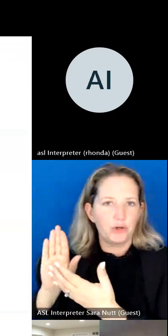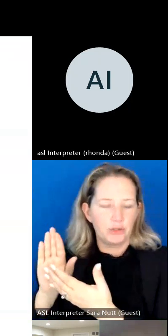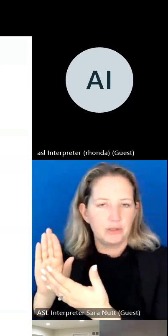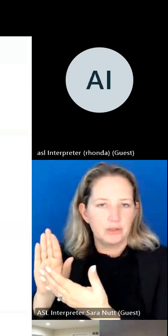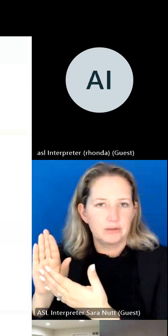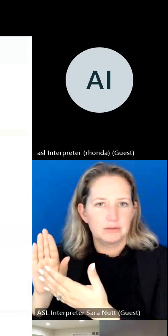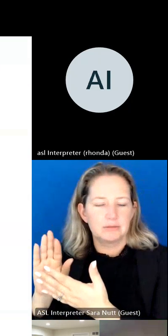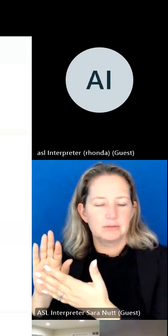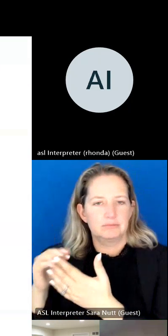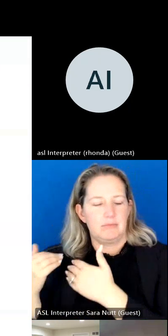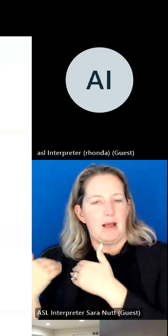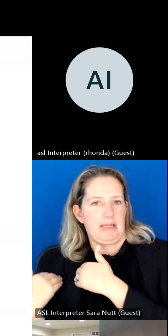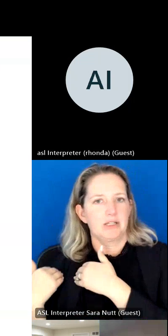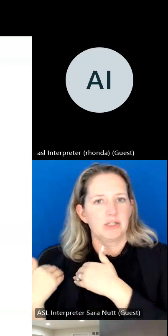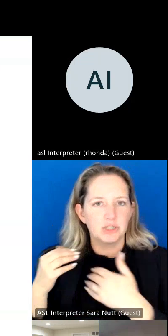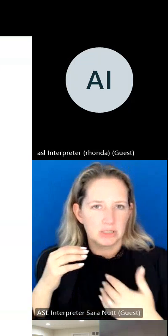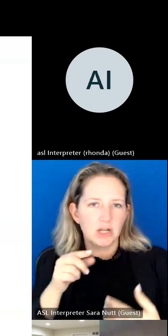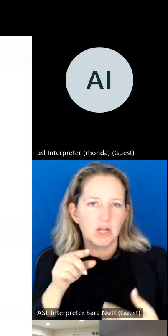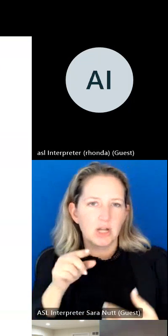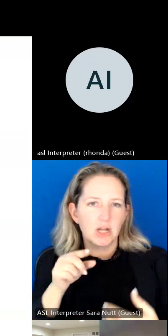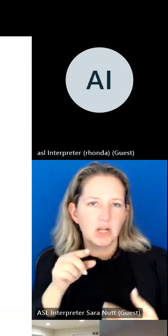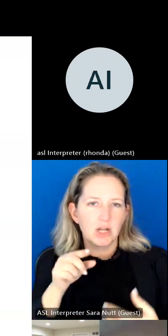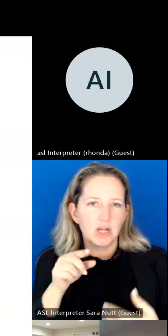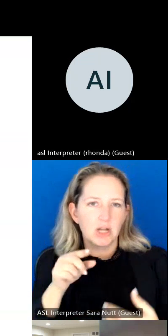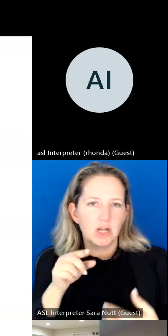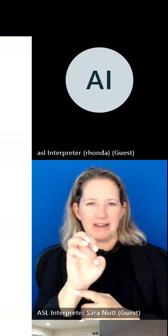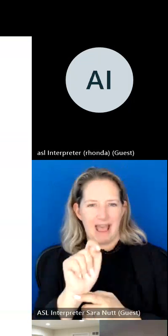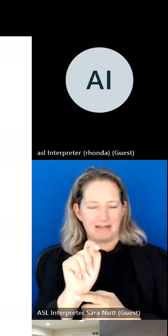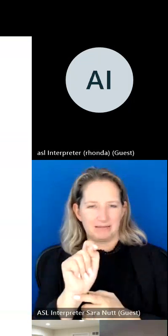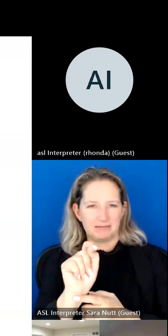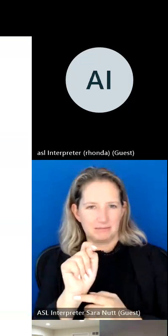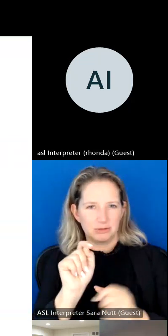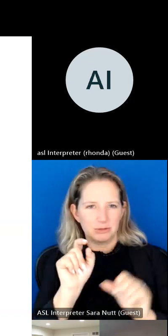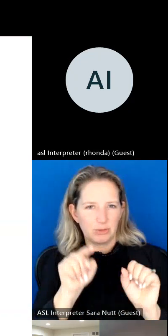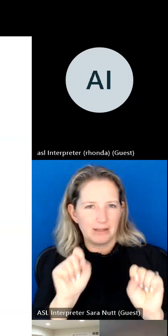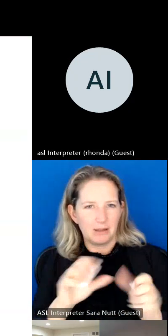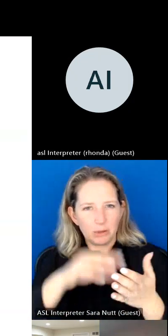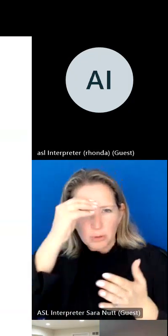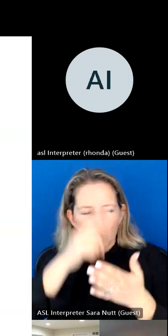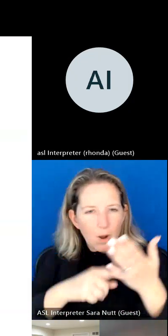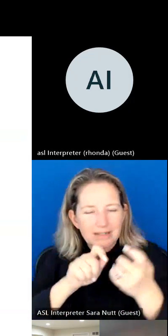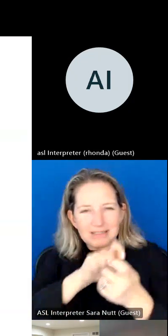is. Is that, Regina, did that answer your question?